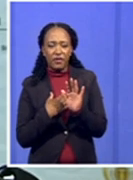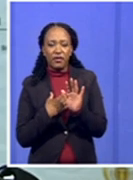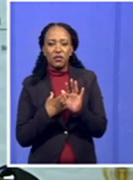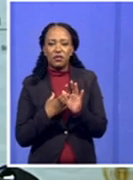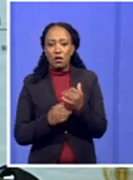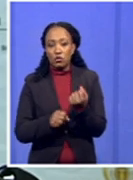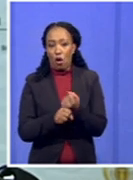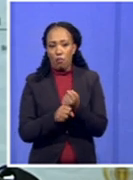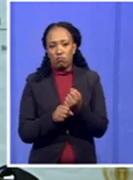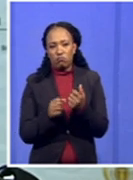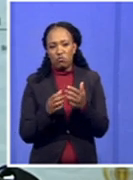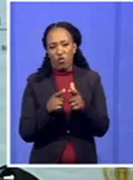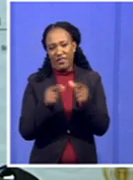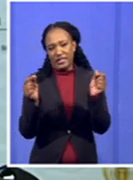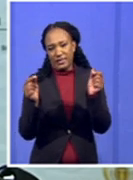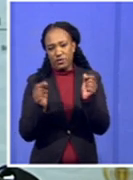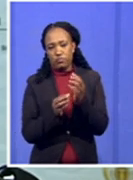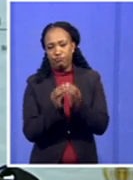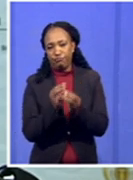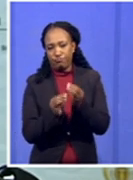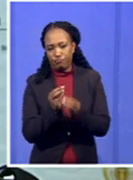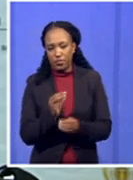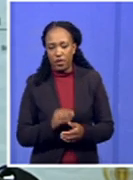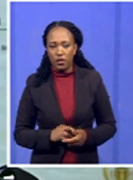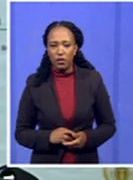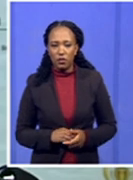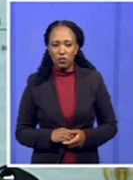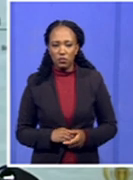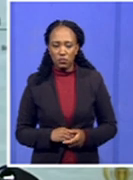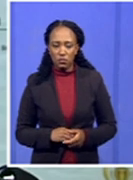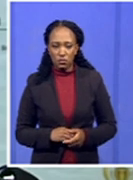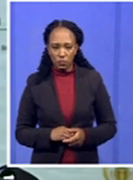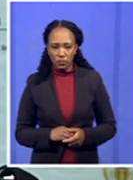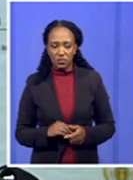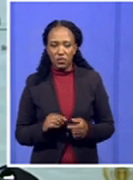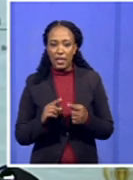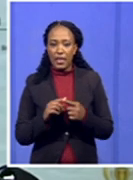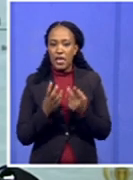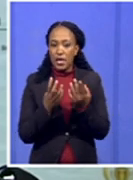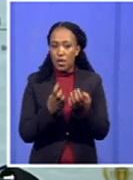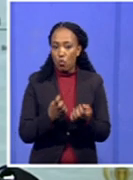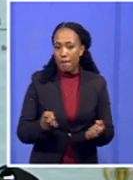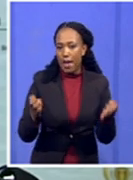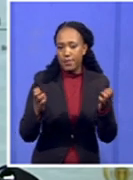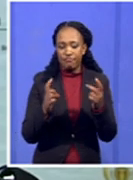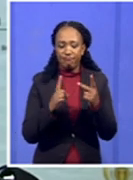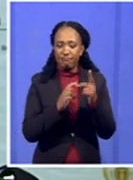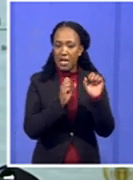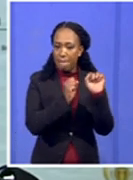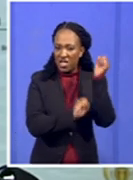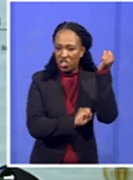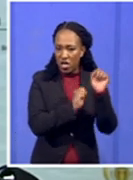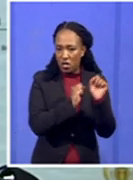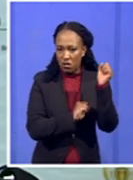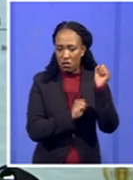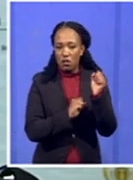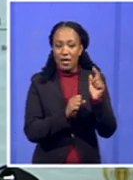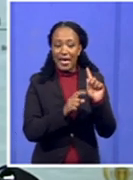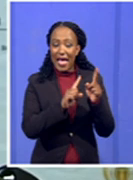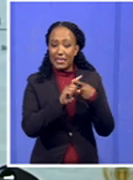work will be completed. All the equipment and machines have already been installed in the accident